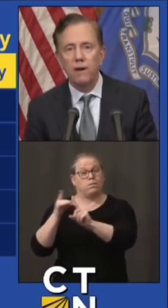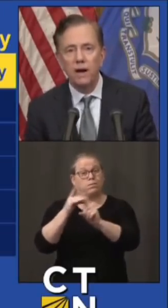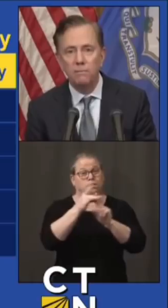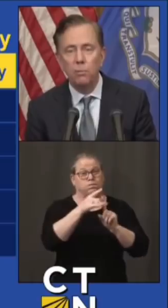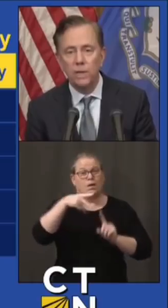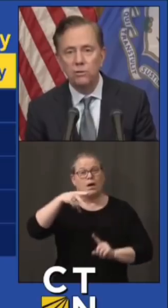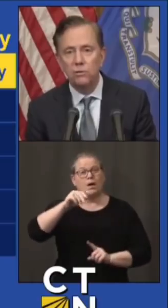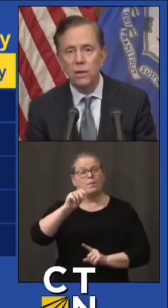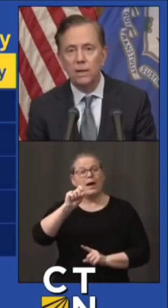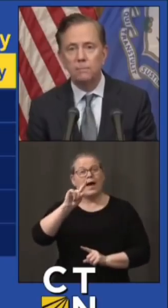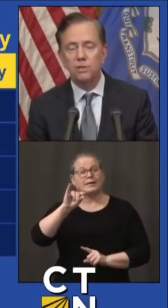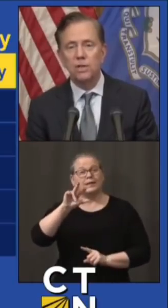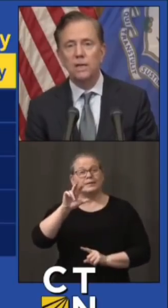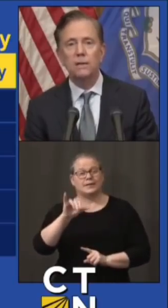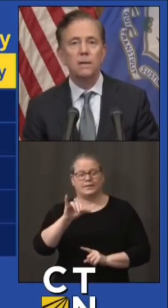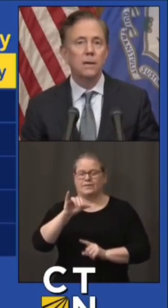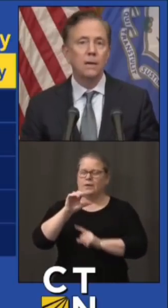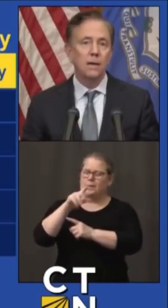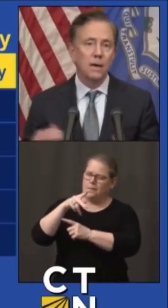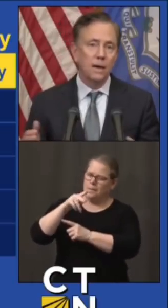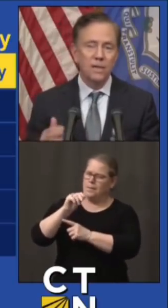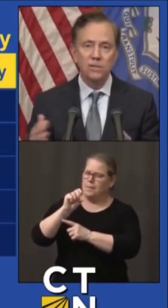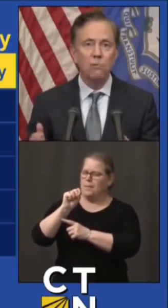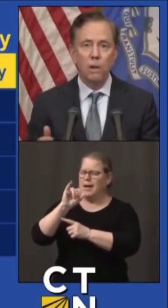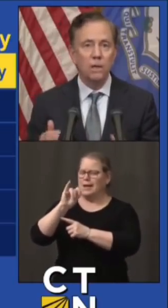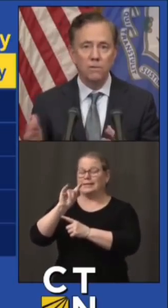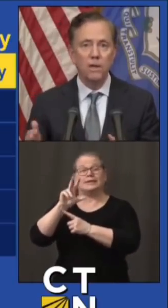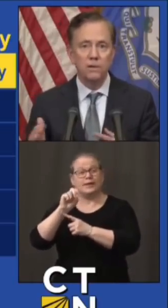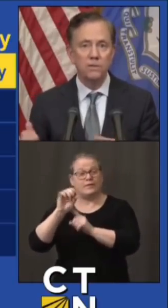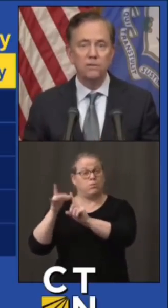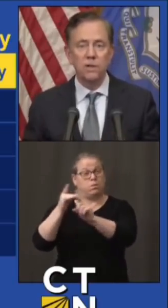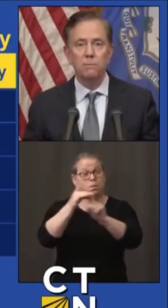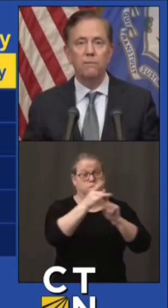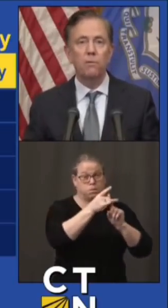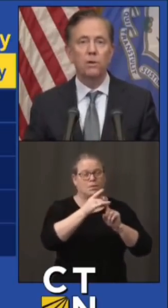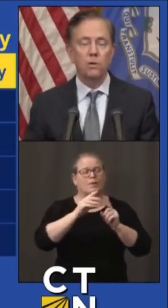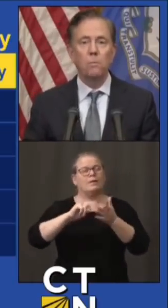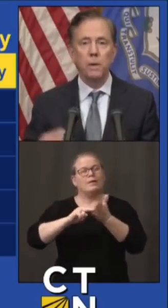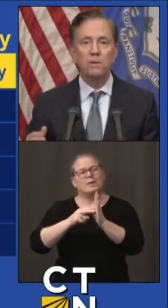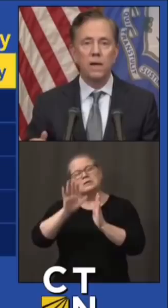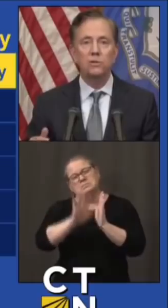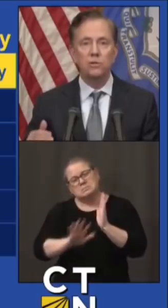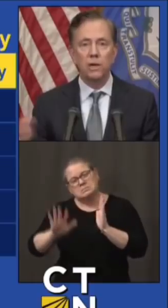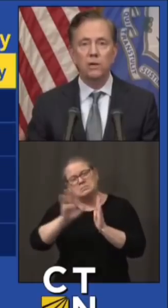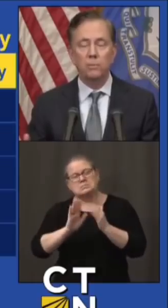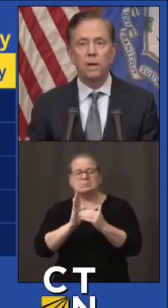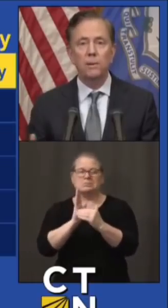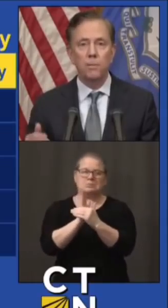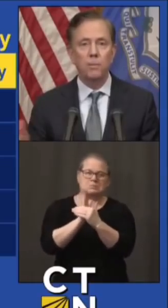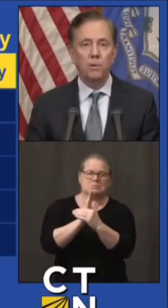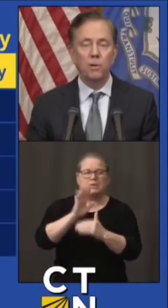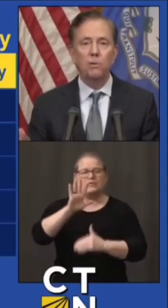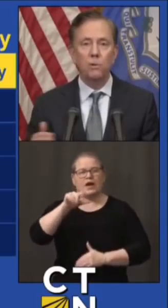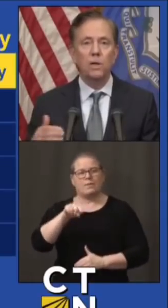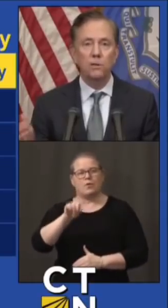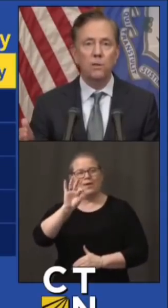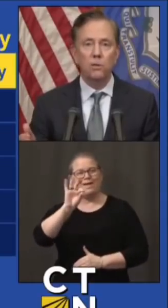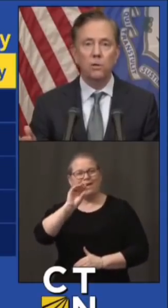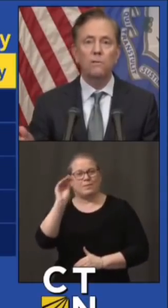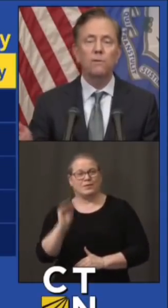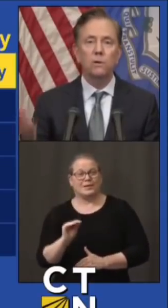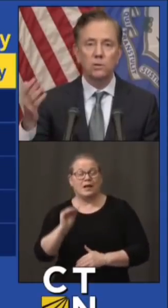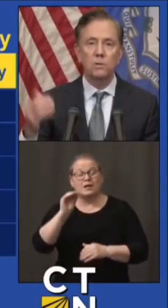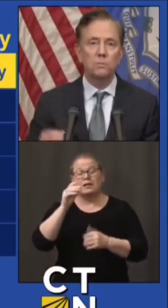at 5.29%. I say relatively, as I've said before, don't be a day trader. You probably remember on the 30th